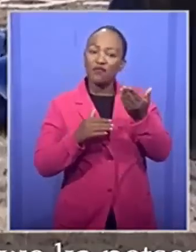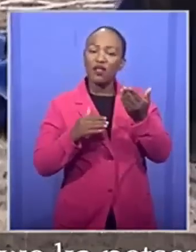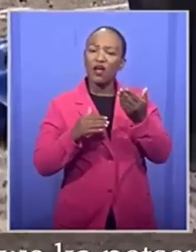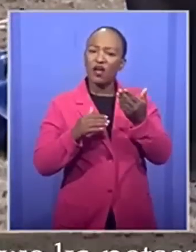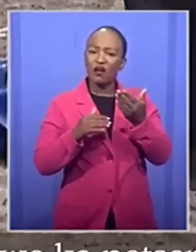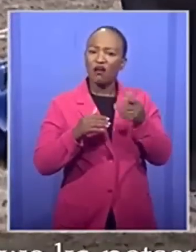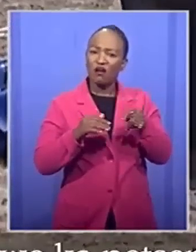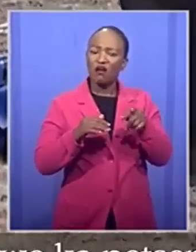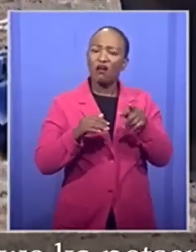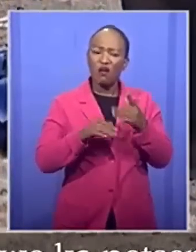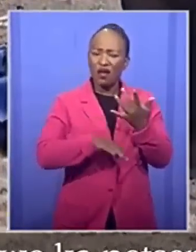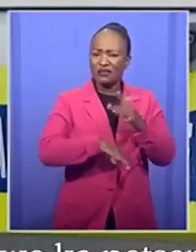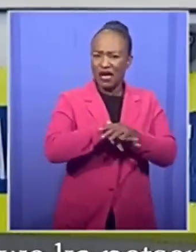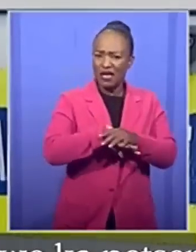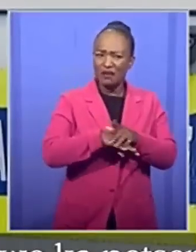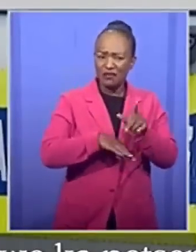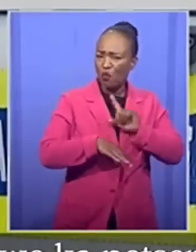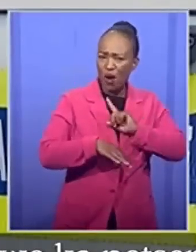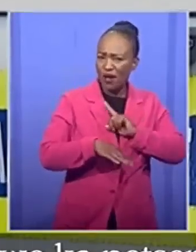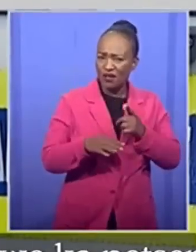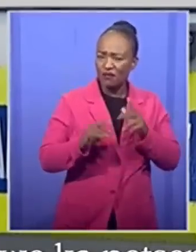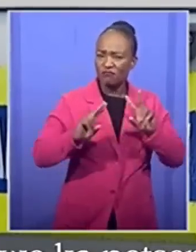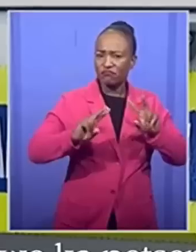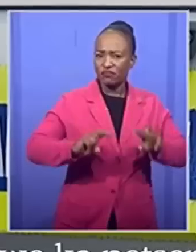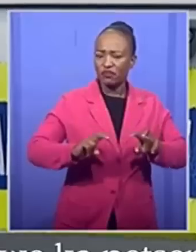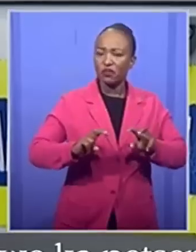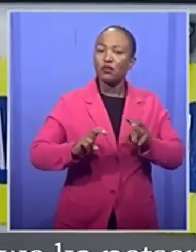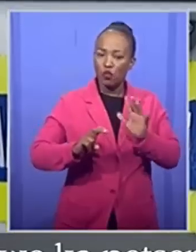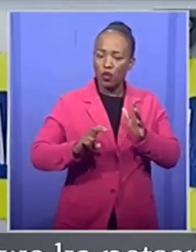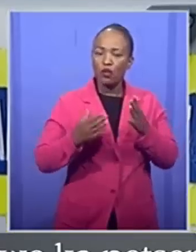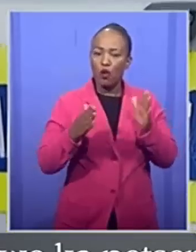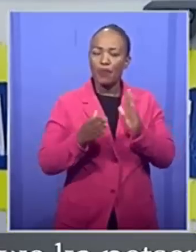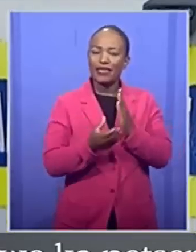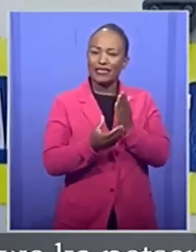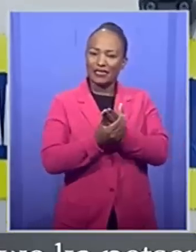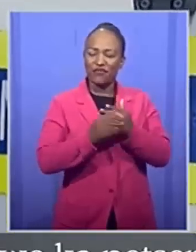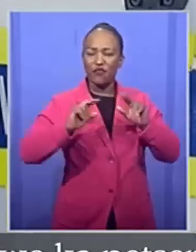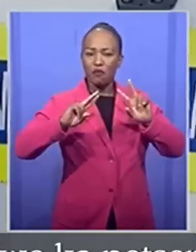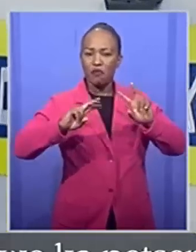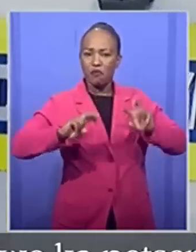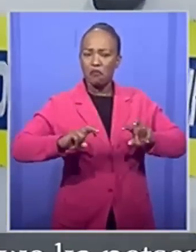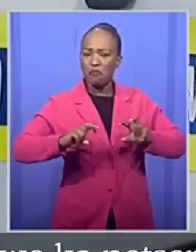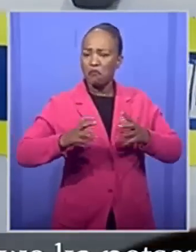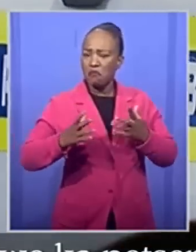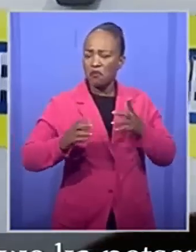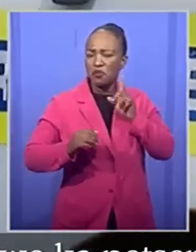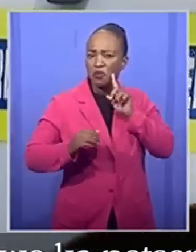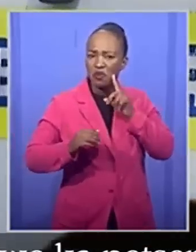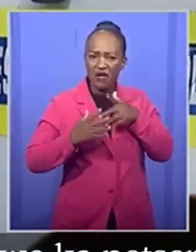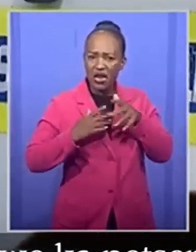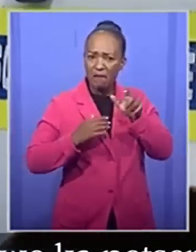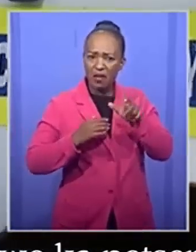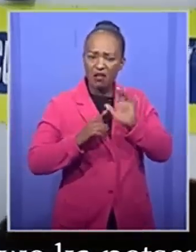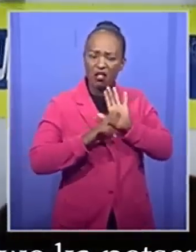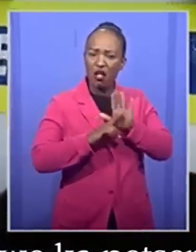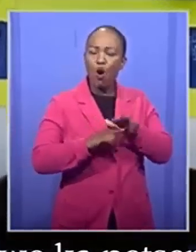sa lefu la monna enwa. Yes, for now we're going to open up an inquest docket. It looks that there's no foul play suspected at this stage. It looks like he